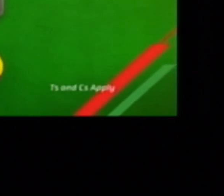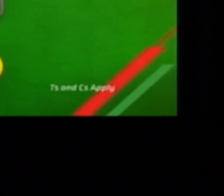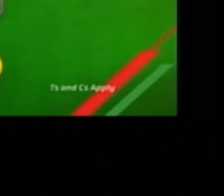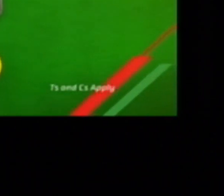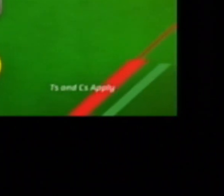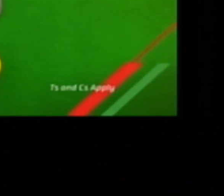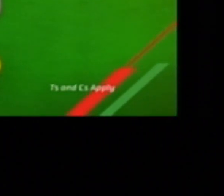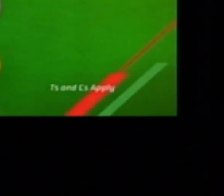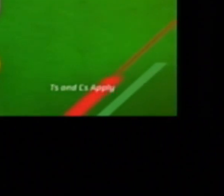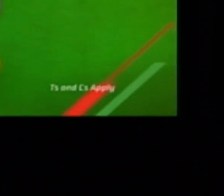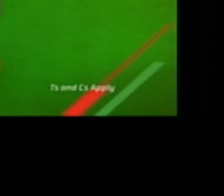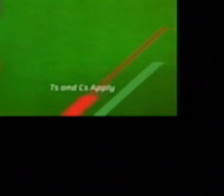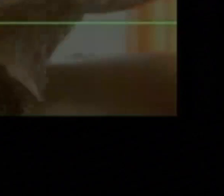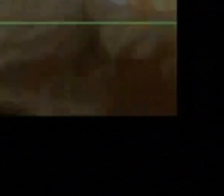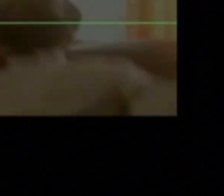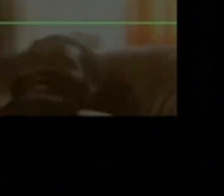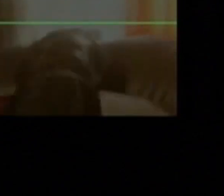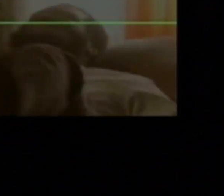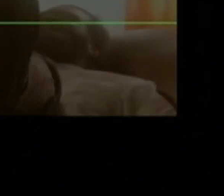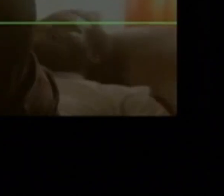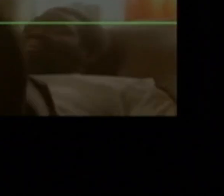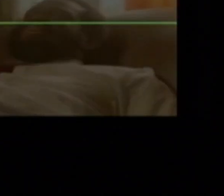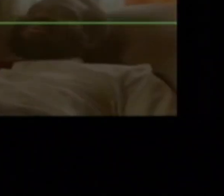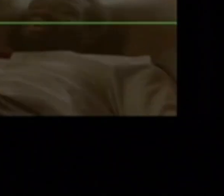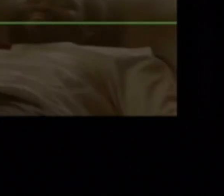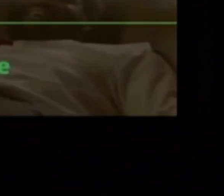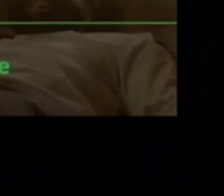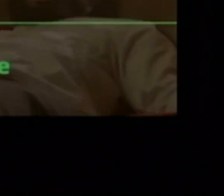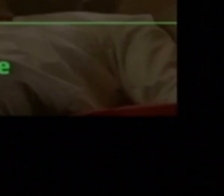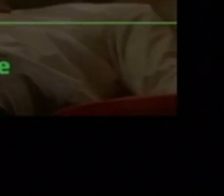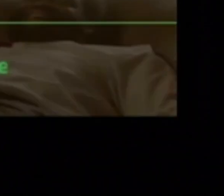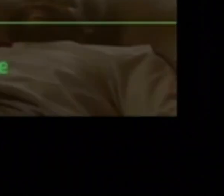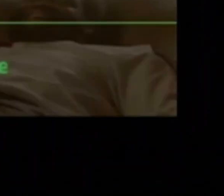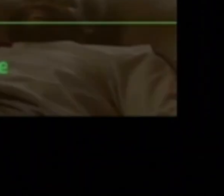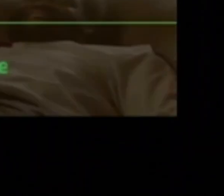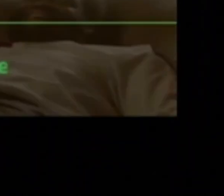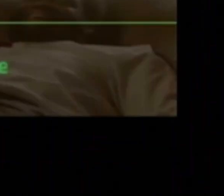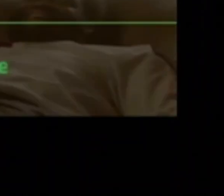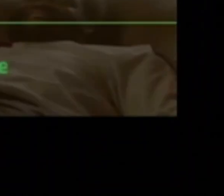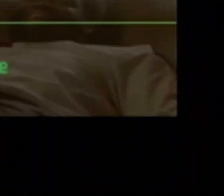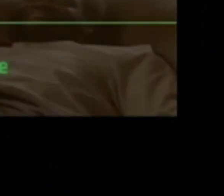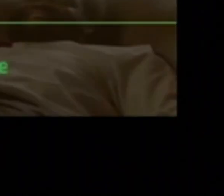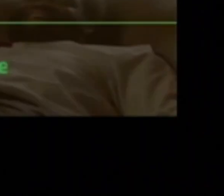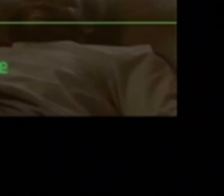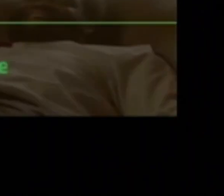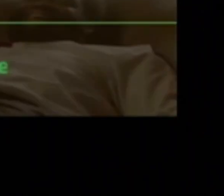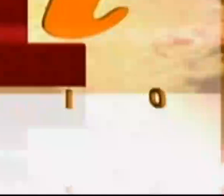only 9,500 naira. Go TV, live it, love it.